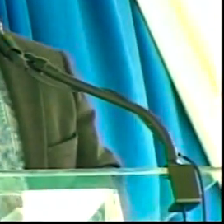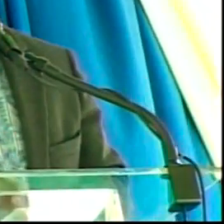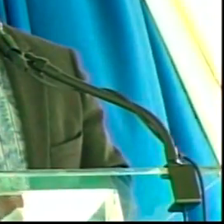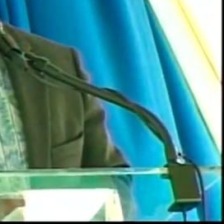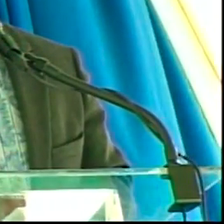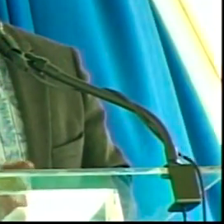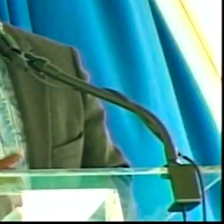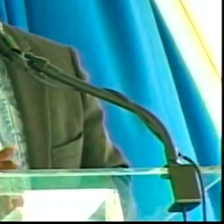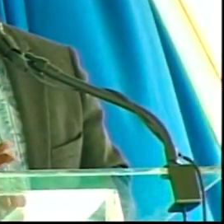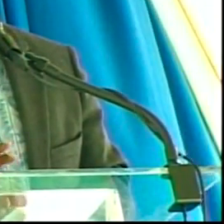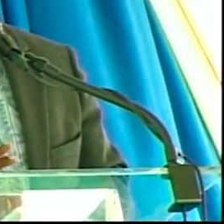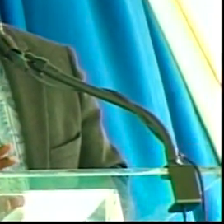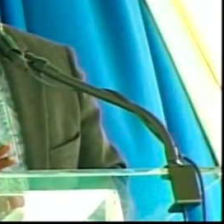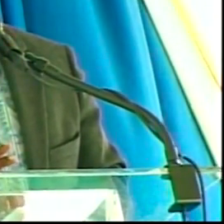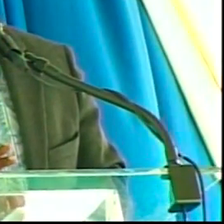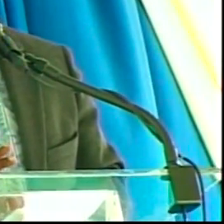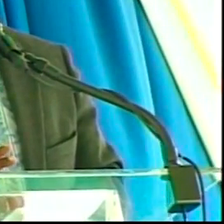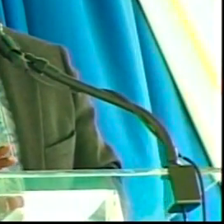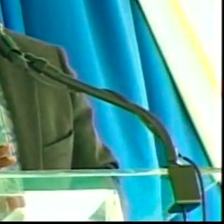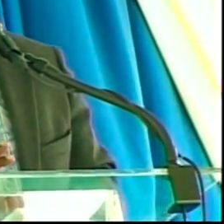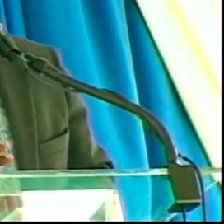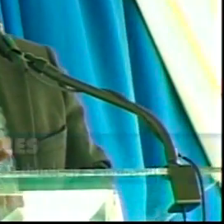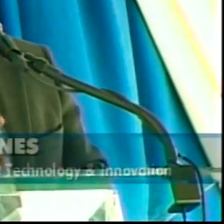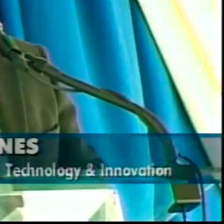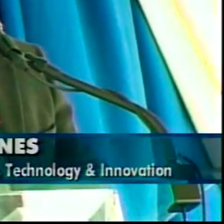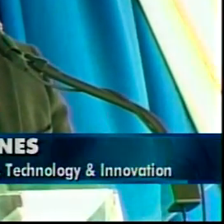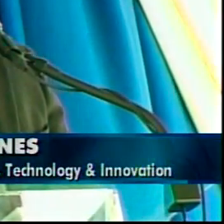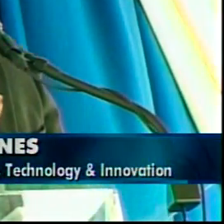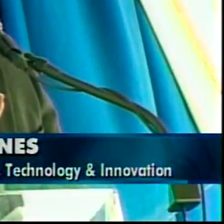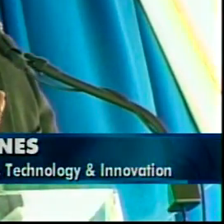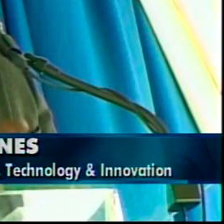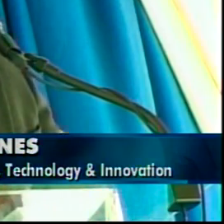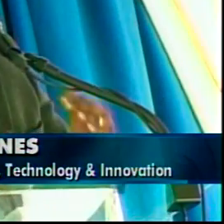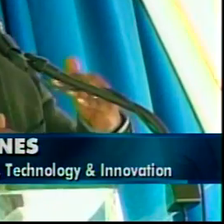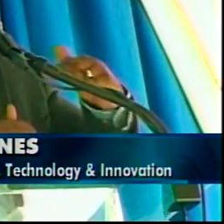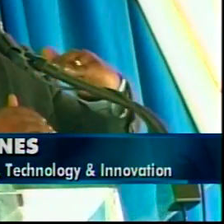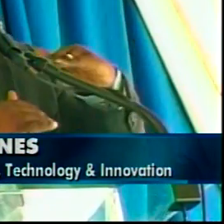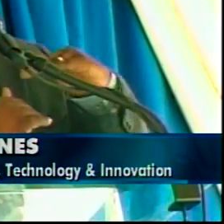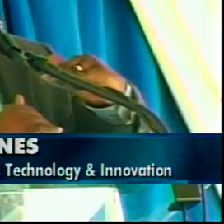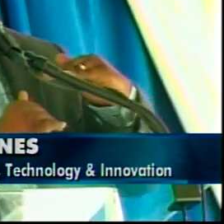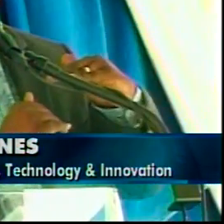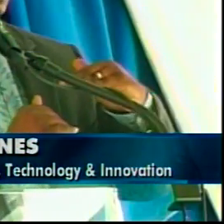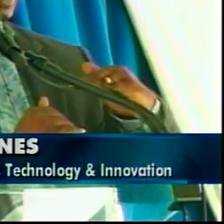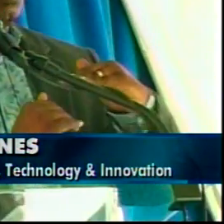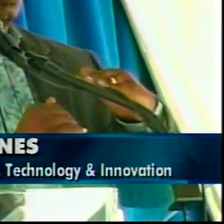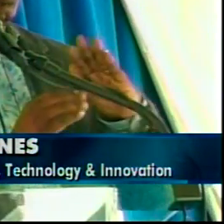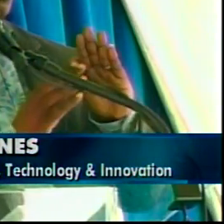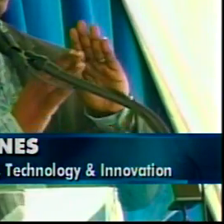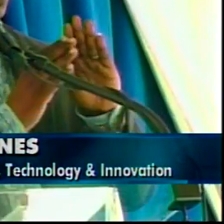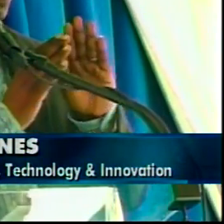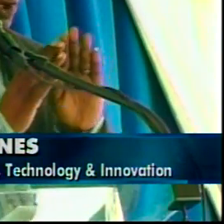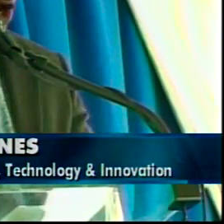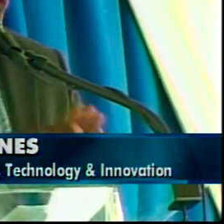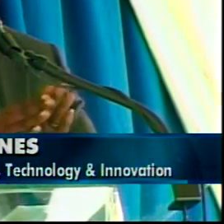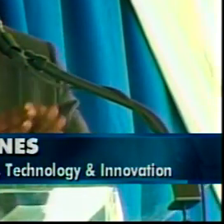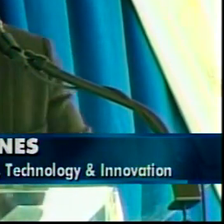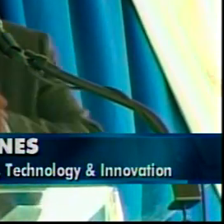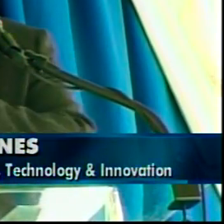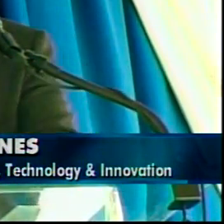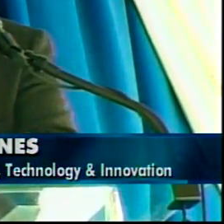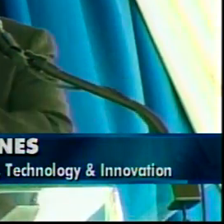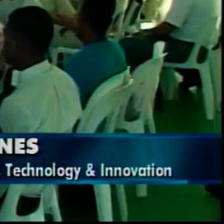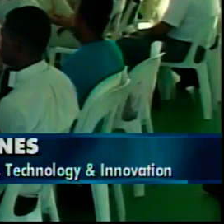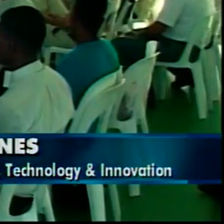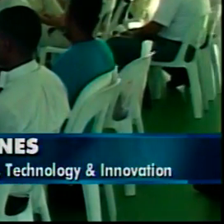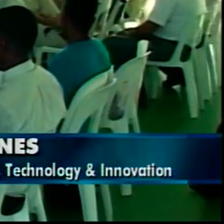total involvement in the program. And the area for which we fell down, in other words, we were not going to be able